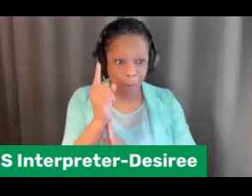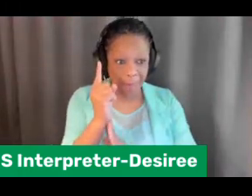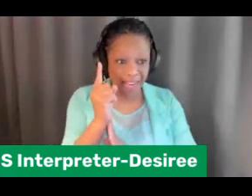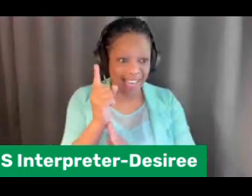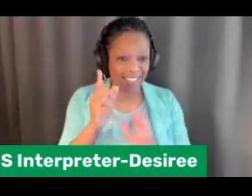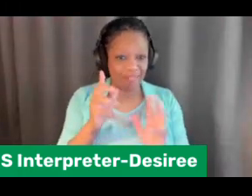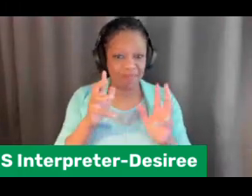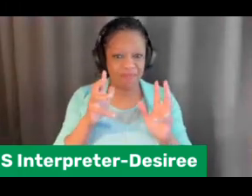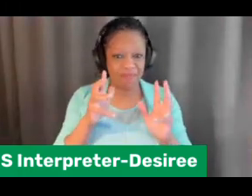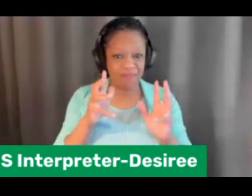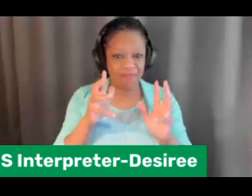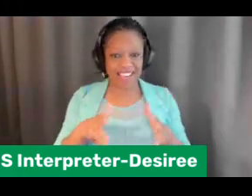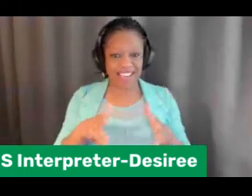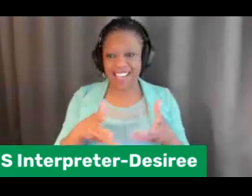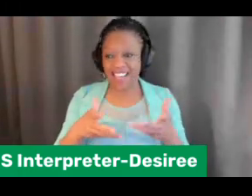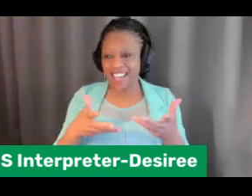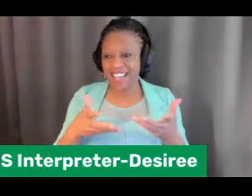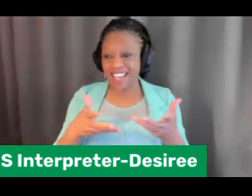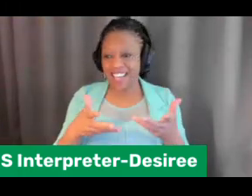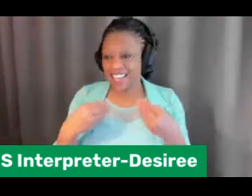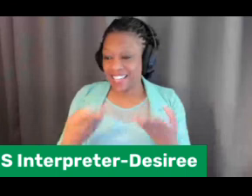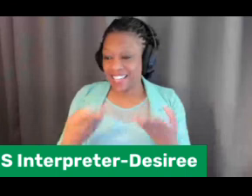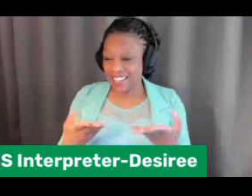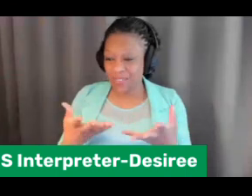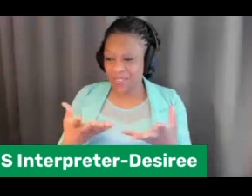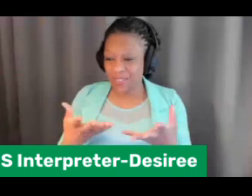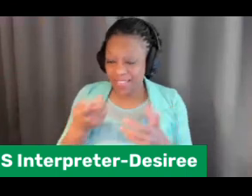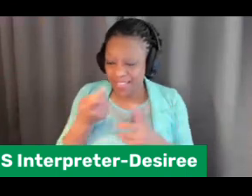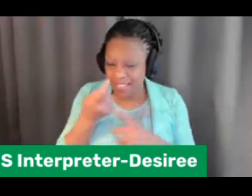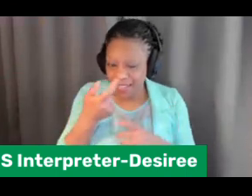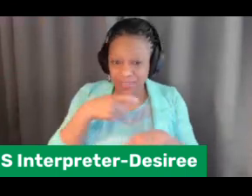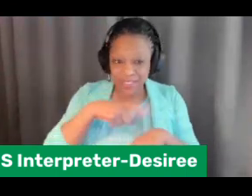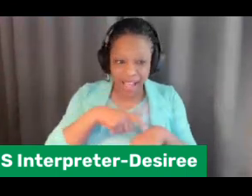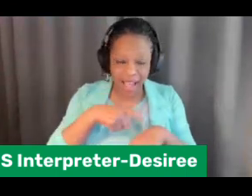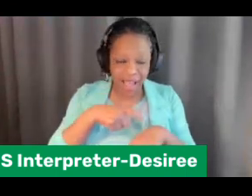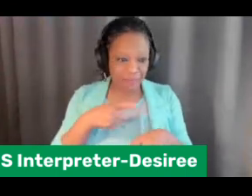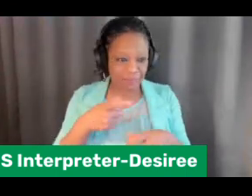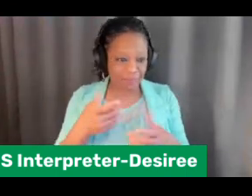give you a little more time to ask a question or offer those comments.